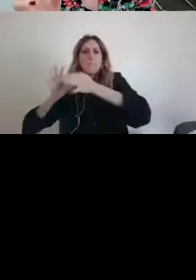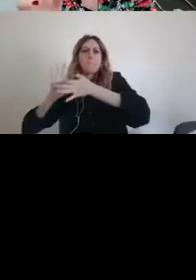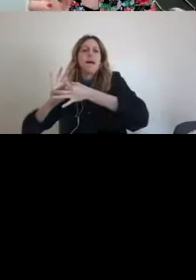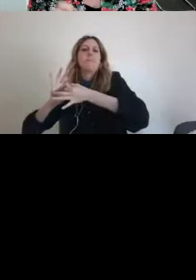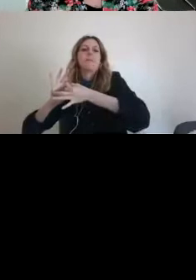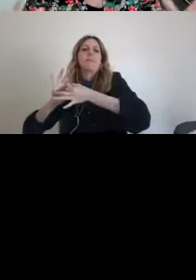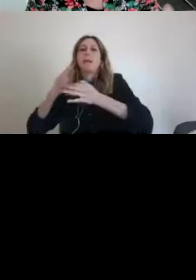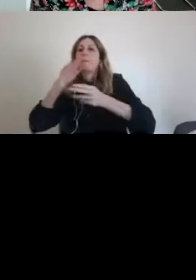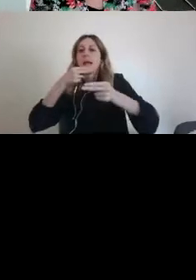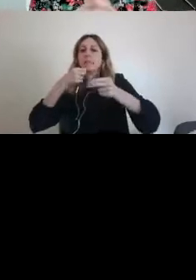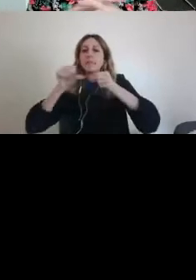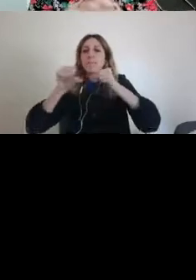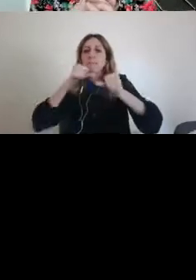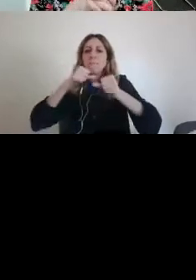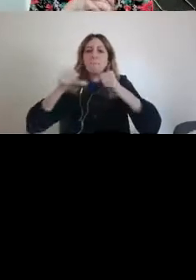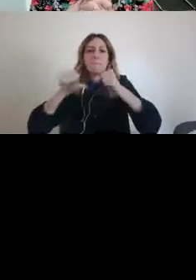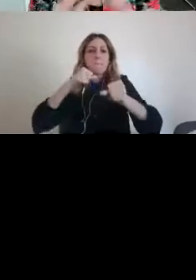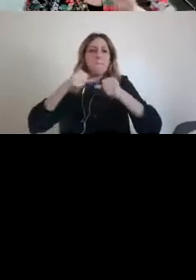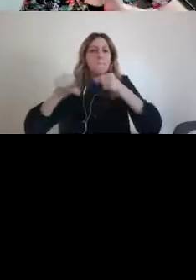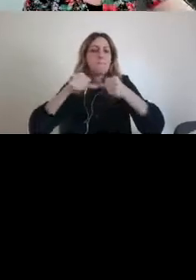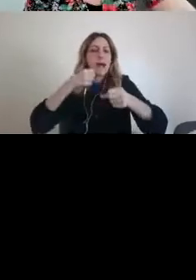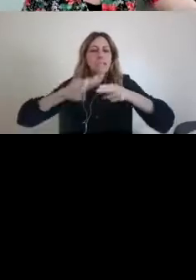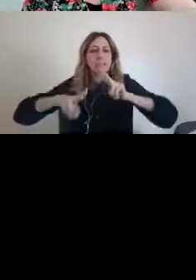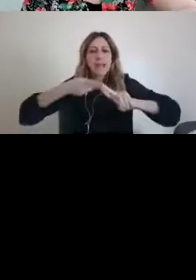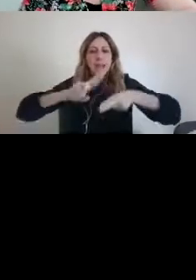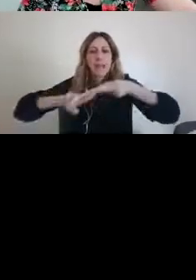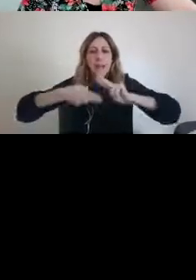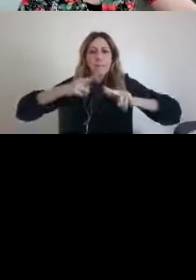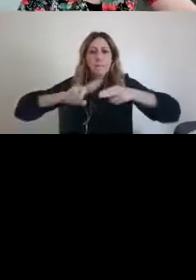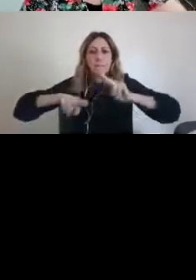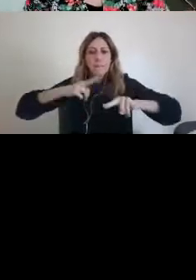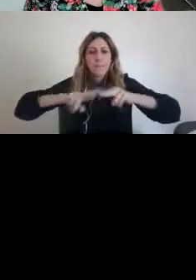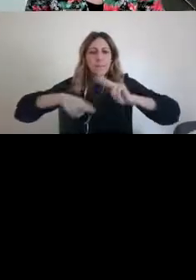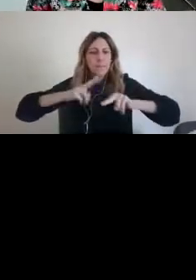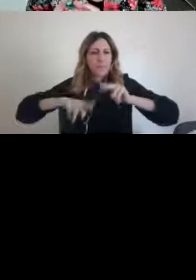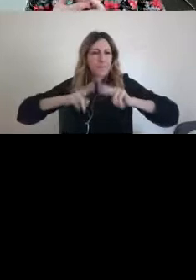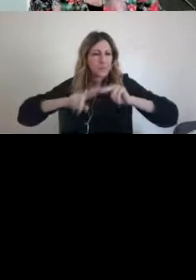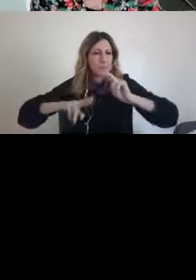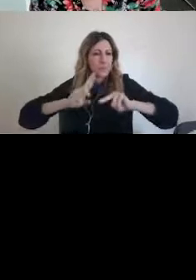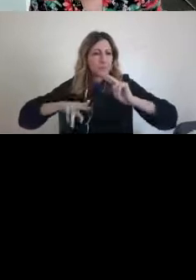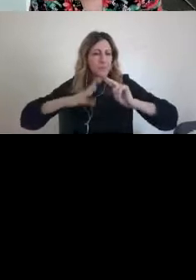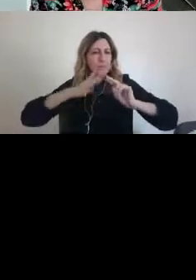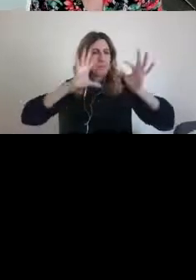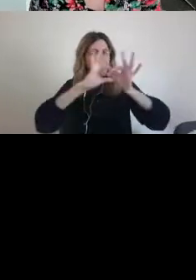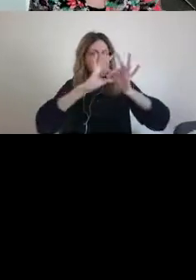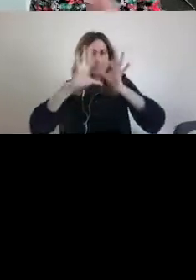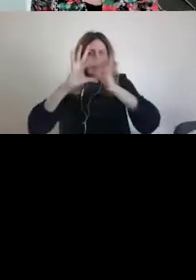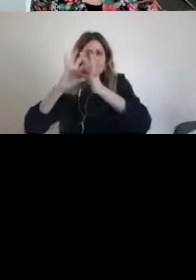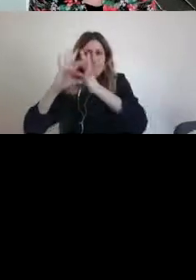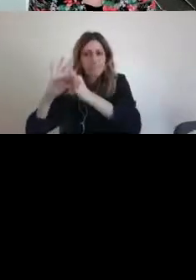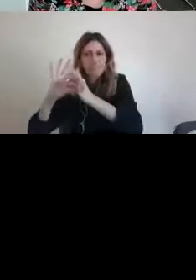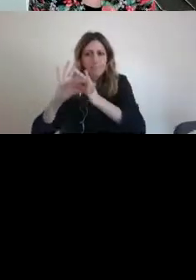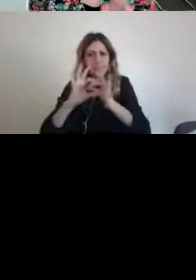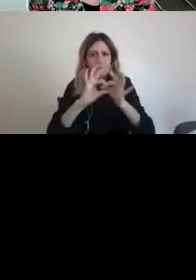on the page. Instead, we tie everything together in a structured graph. So we'll automatically generate the right schema.